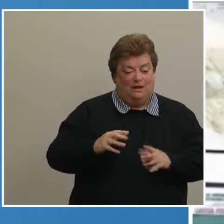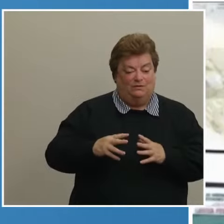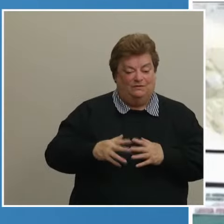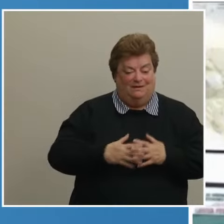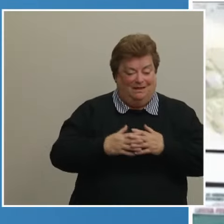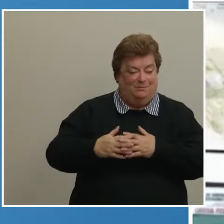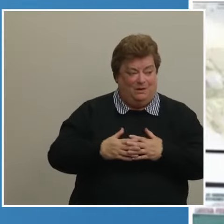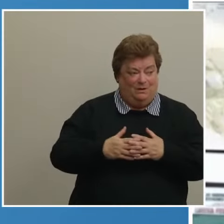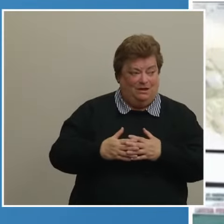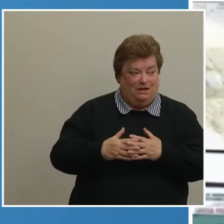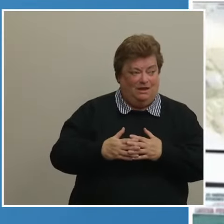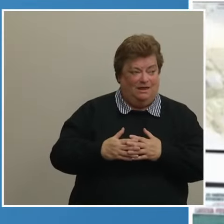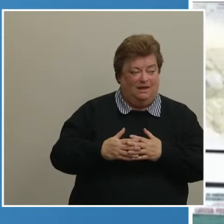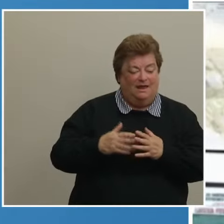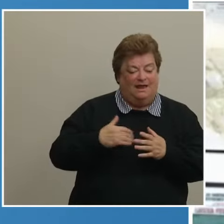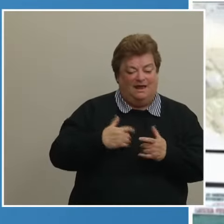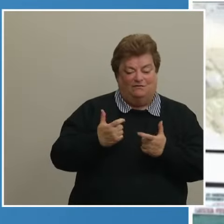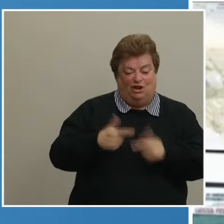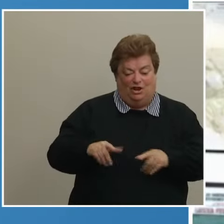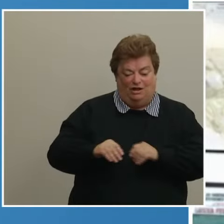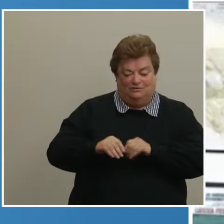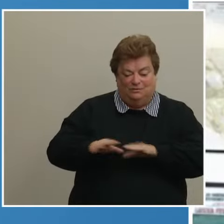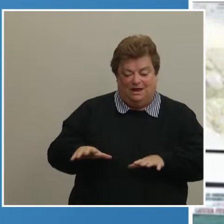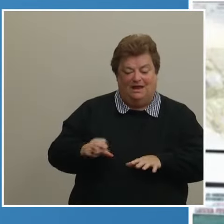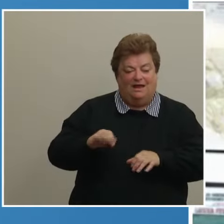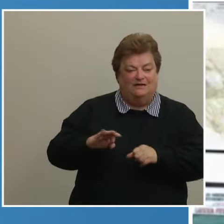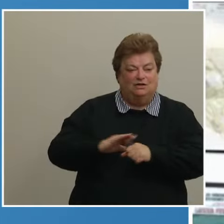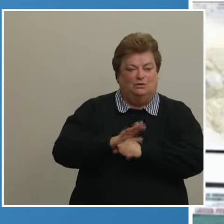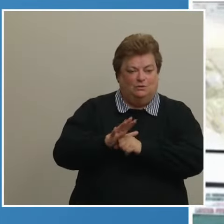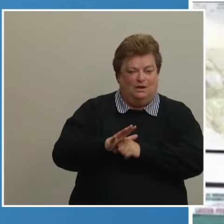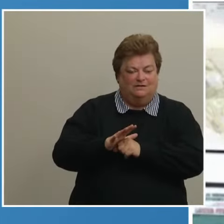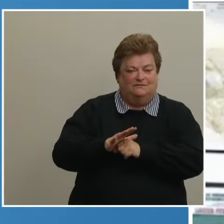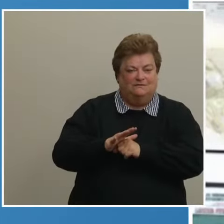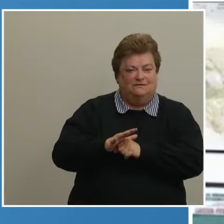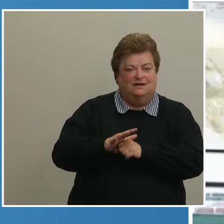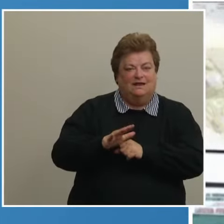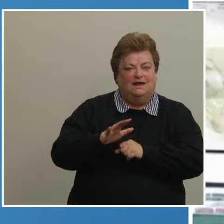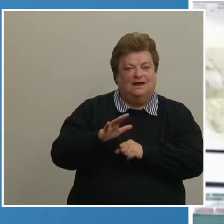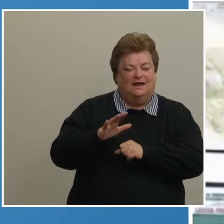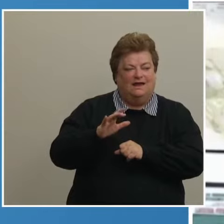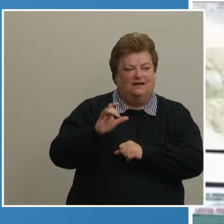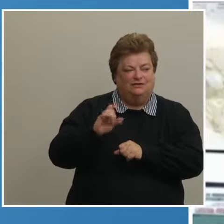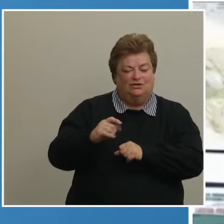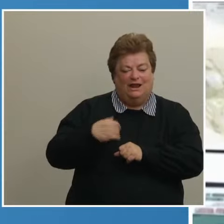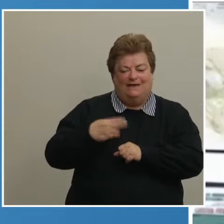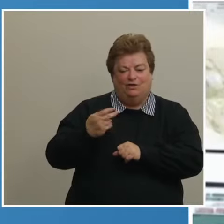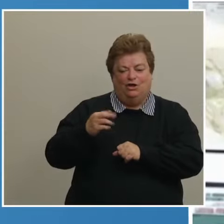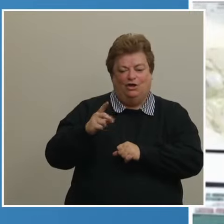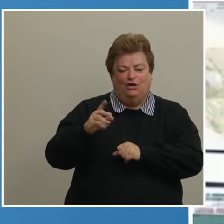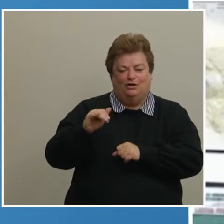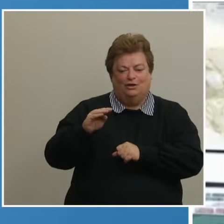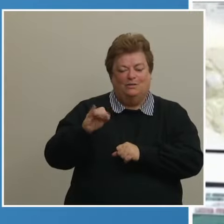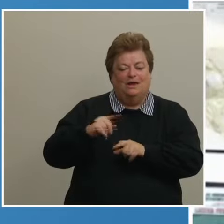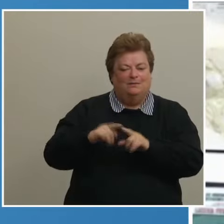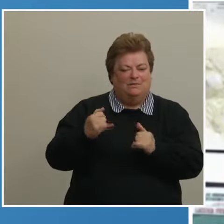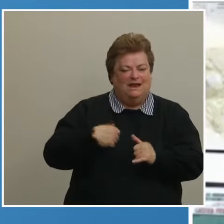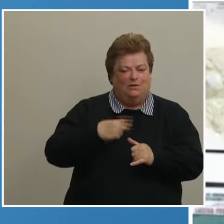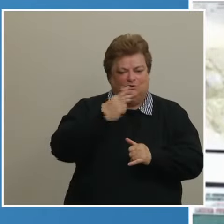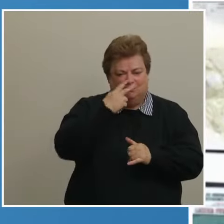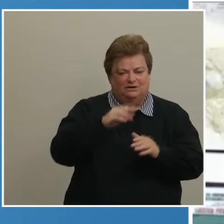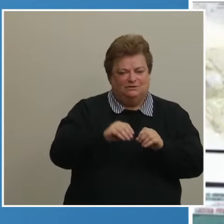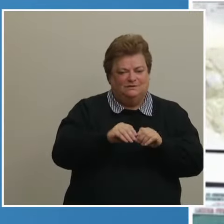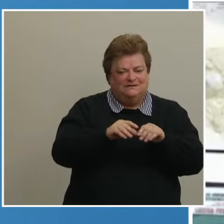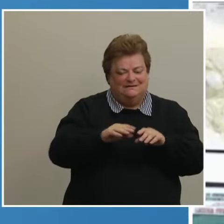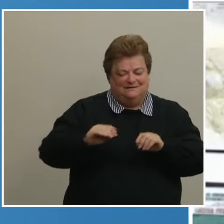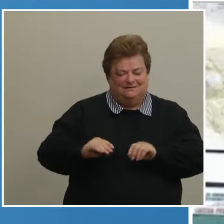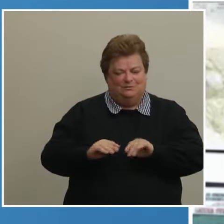had large outbreaks of coronavirus and should have achieved theoretical herd immunity, but now we're seeing outbreaks of P1 in